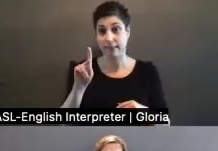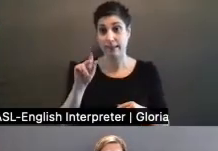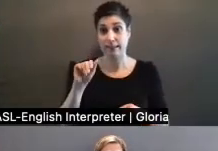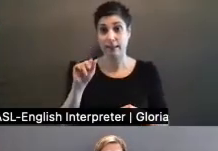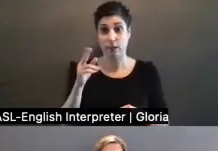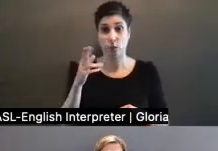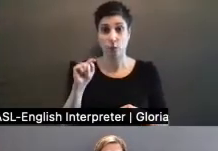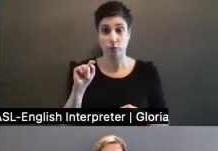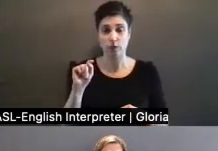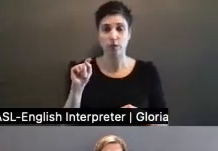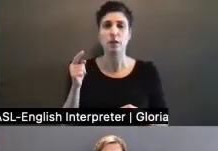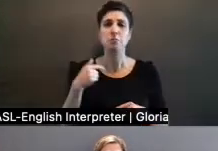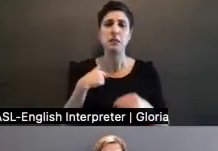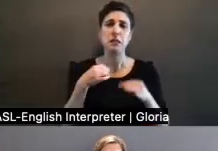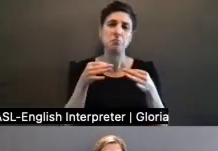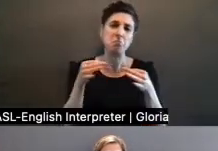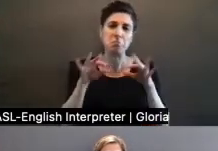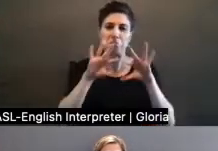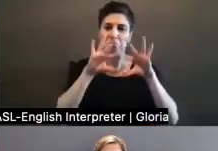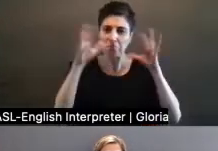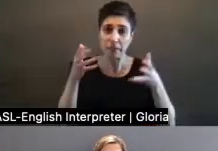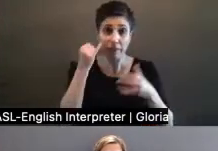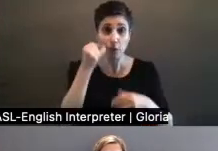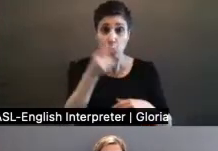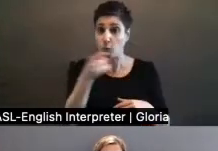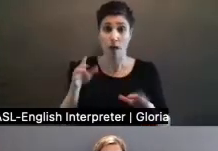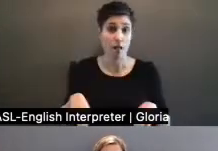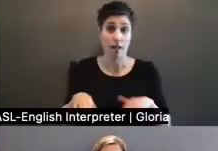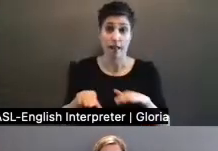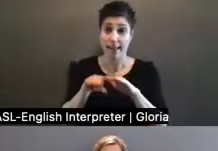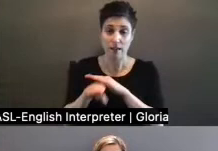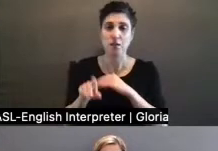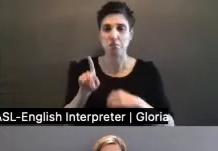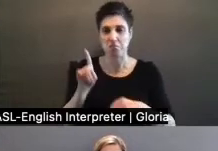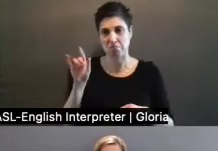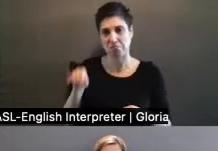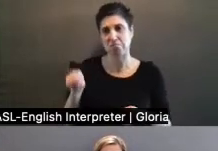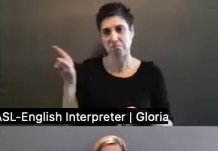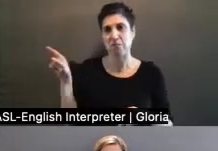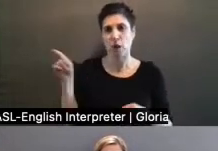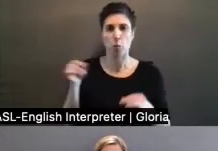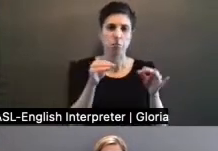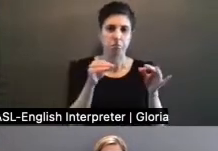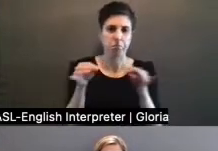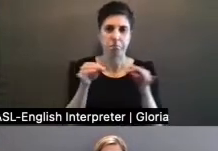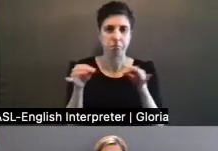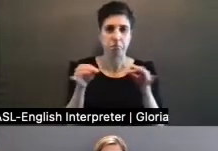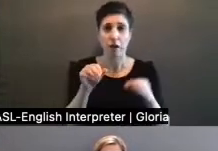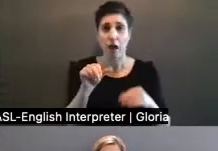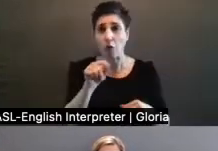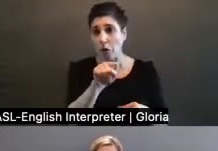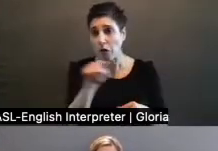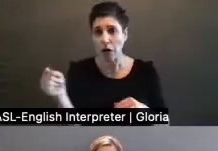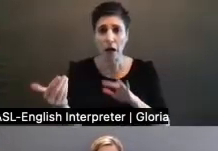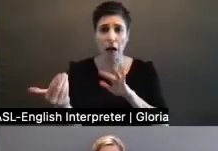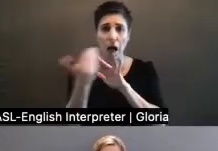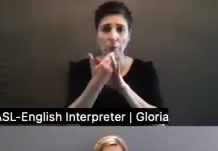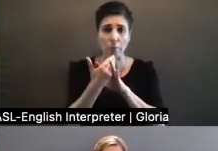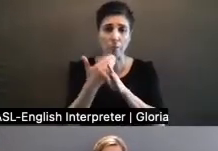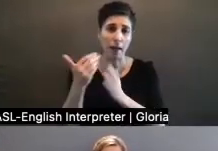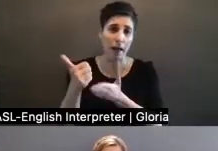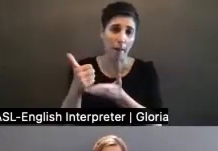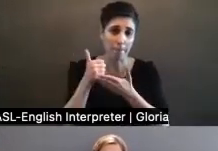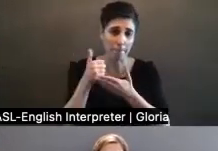an overview if you haven't used the website before. And Stephanie and then everybody else, please feel free to chime in and help me as